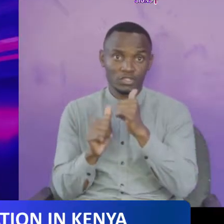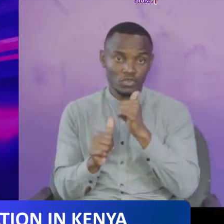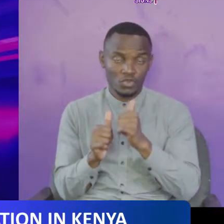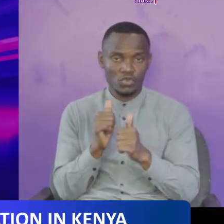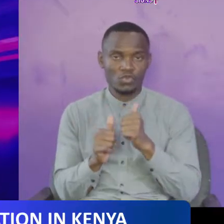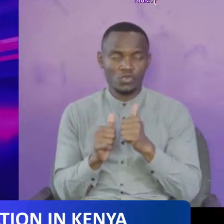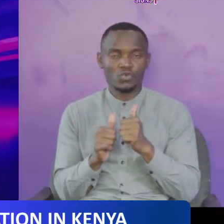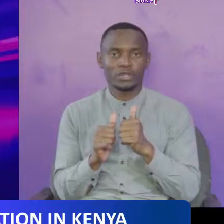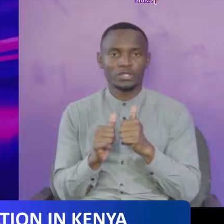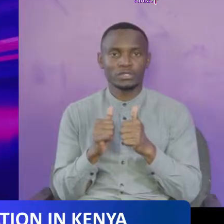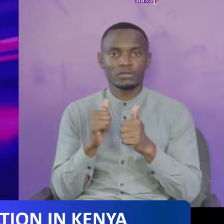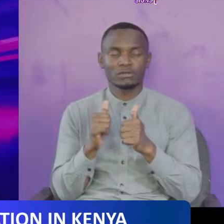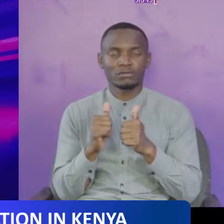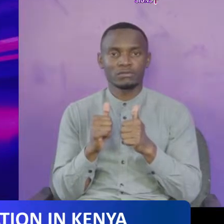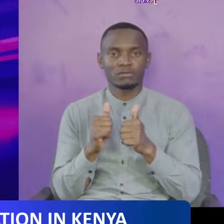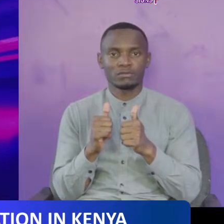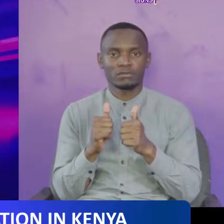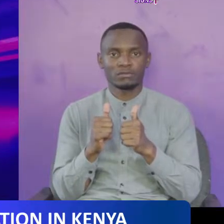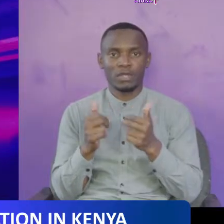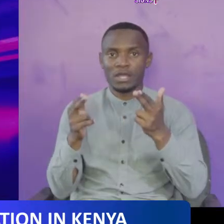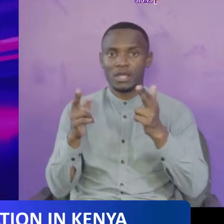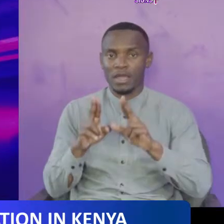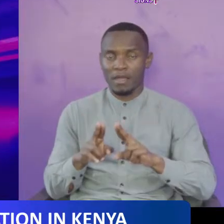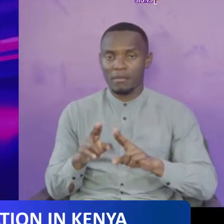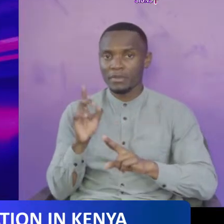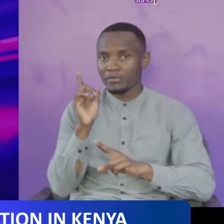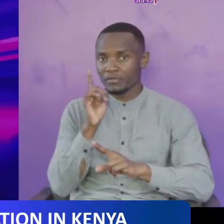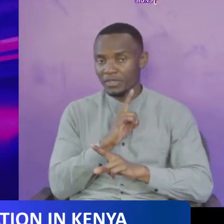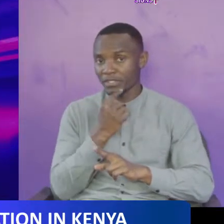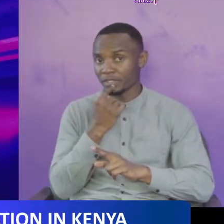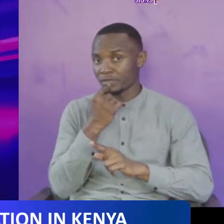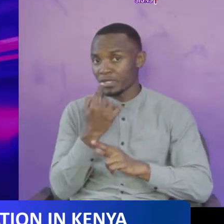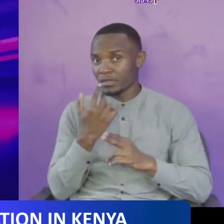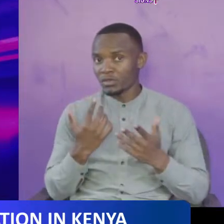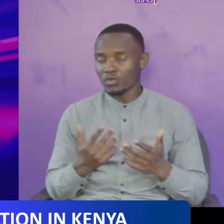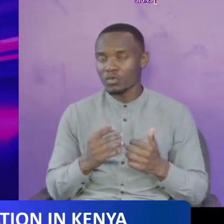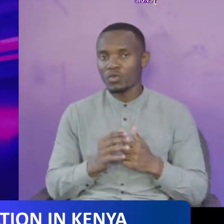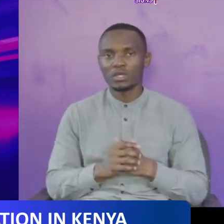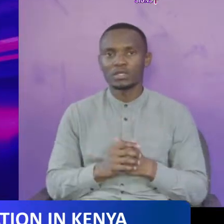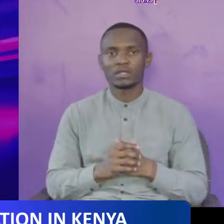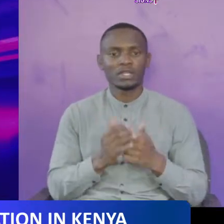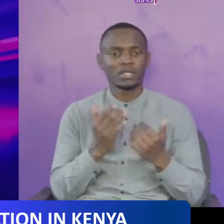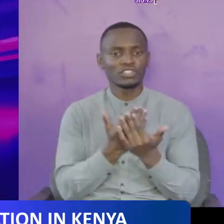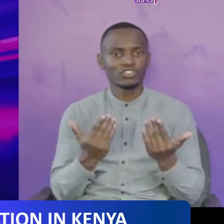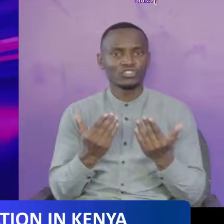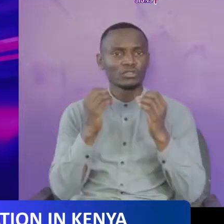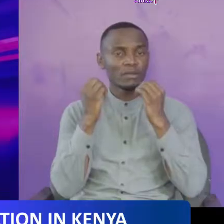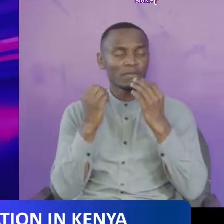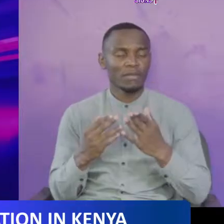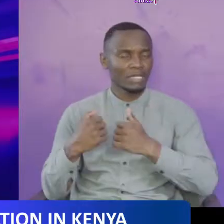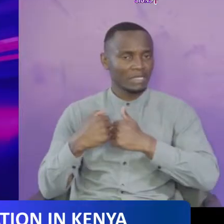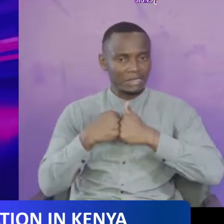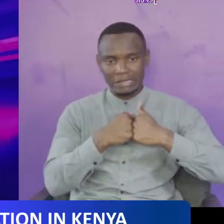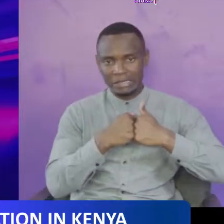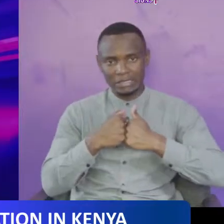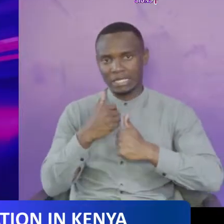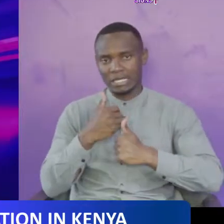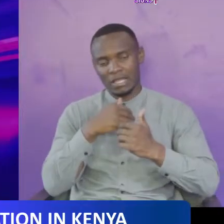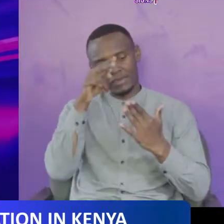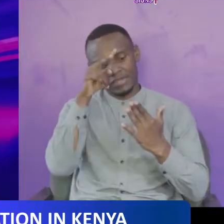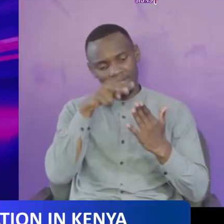done about children not being able to, who struggle to read and do